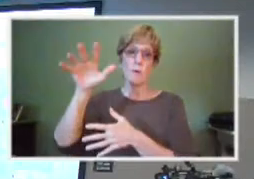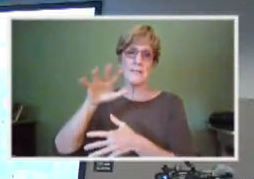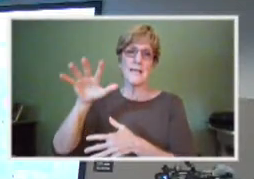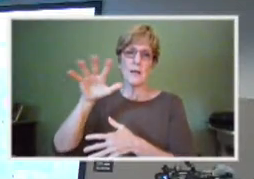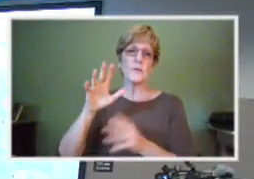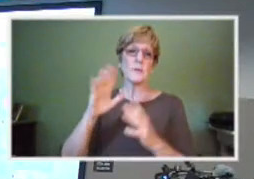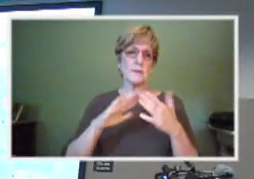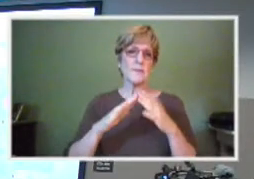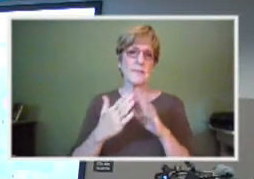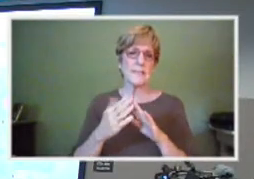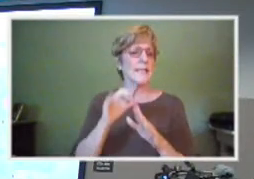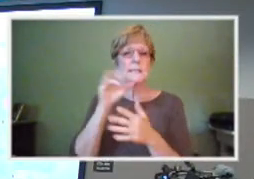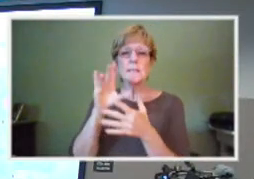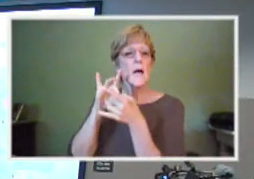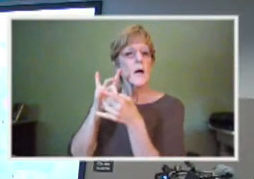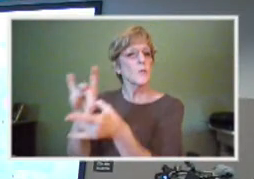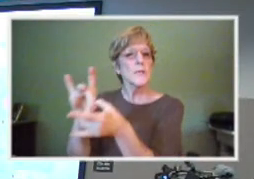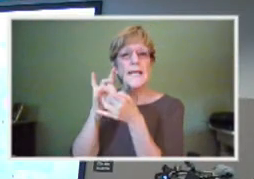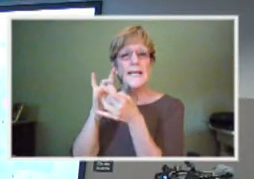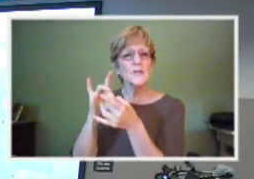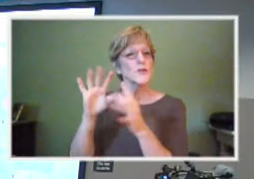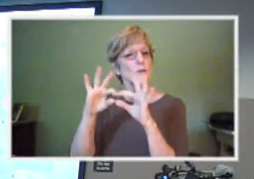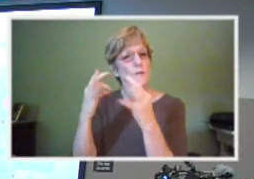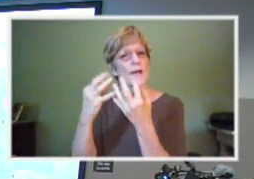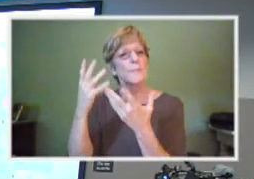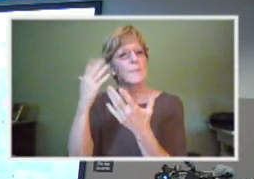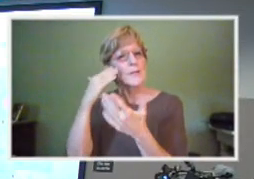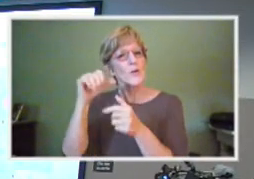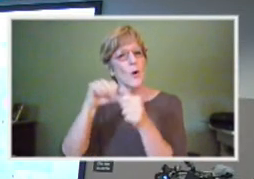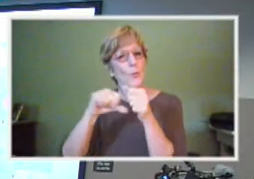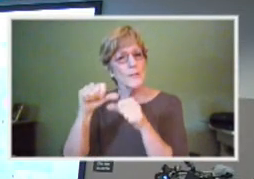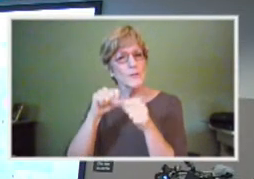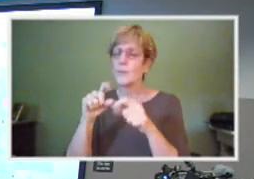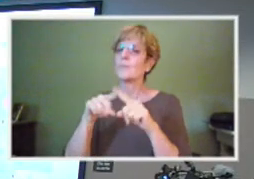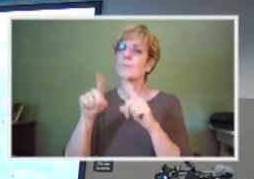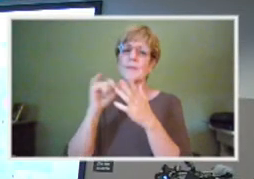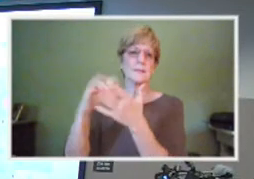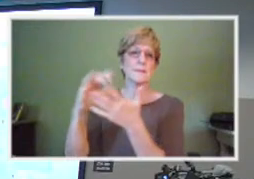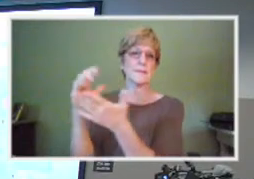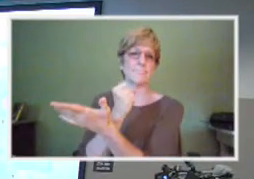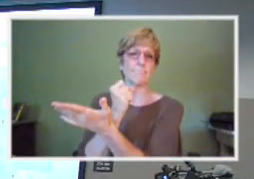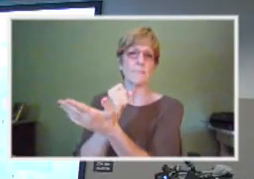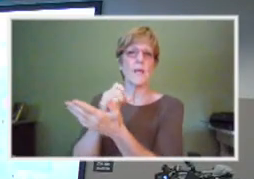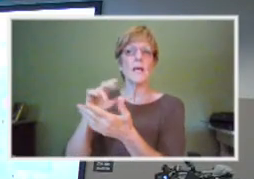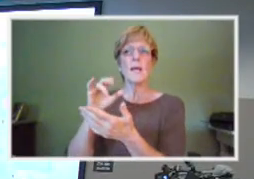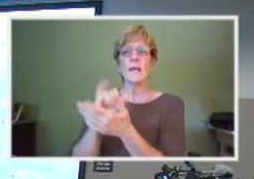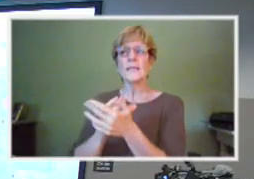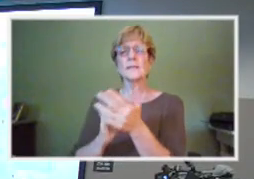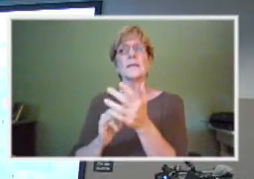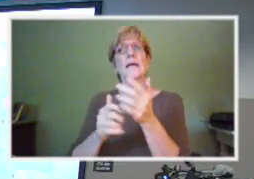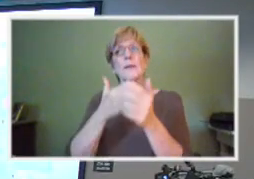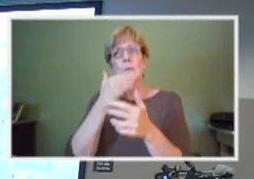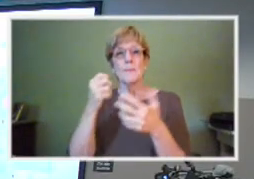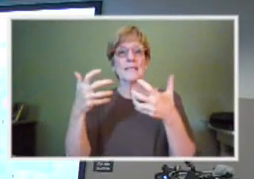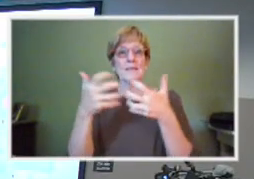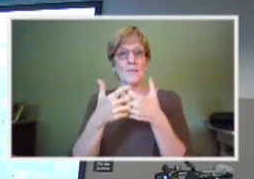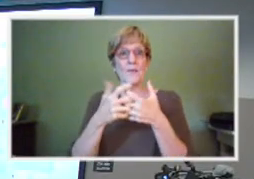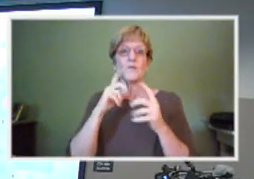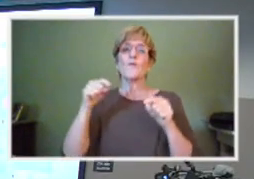not relational crime. And again, we want to ensure that we're picking the most perfect fit for this particular